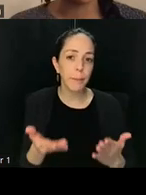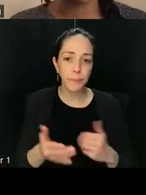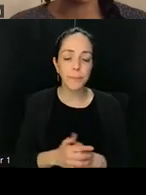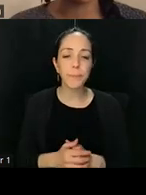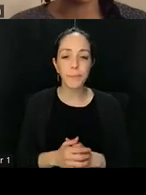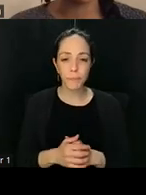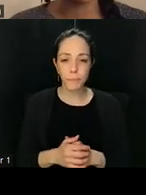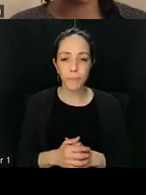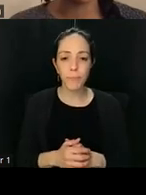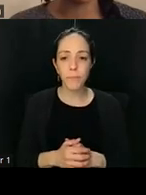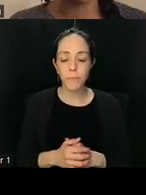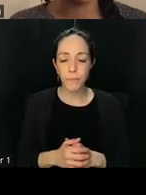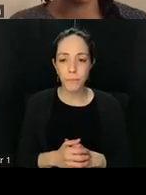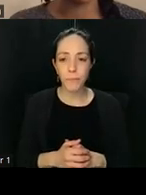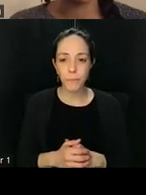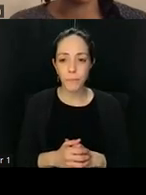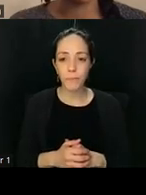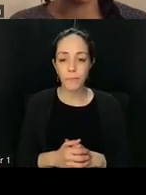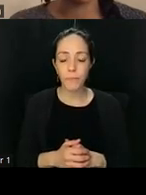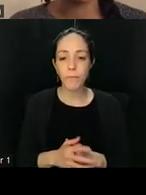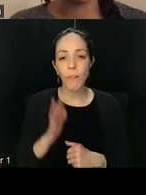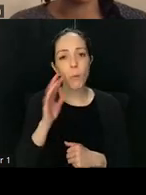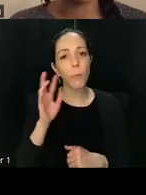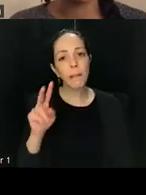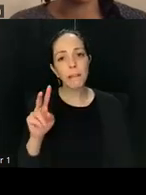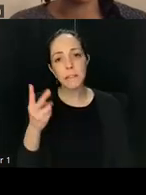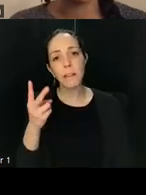to be an opportunity to look at the